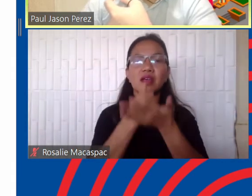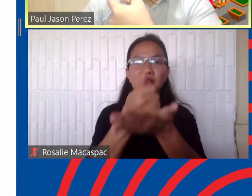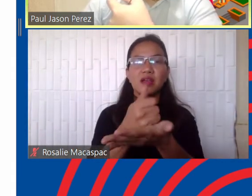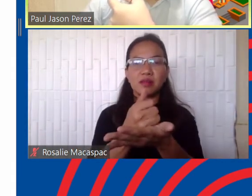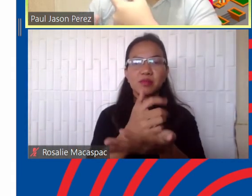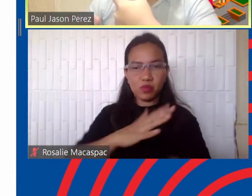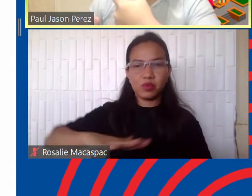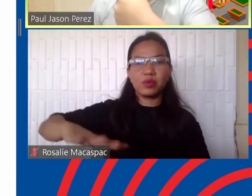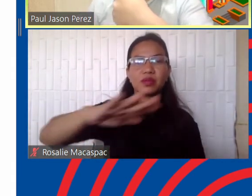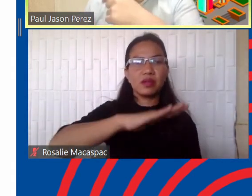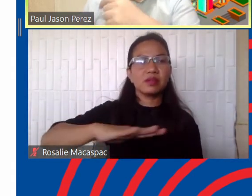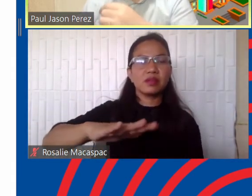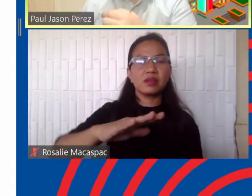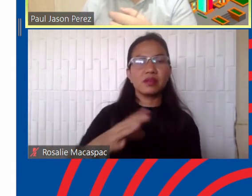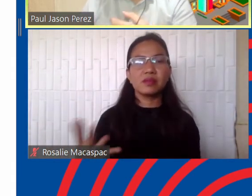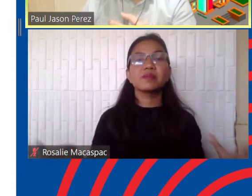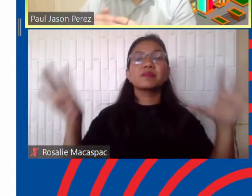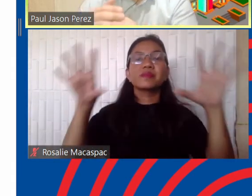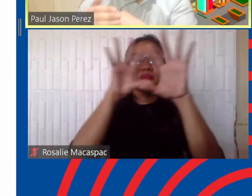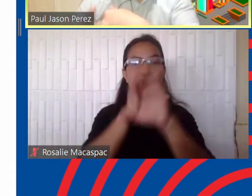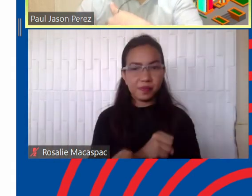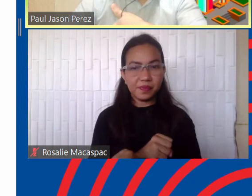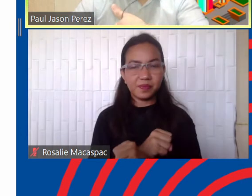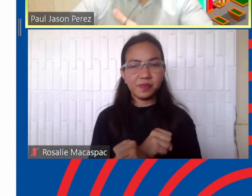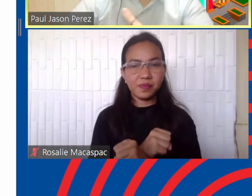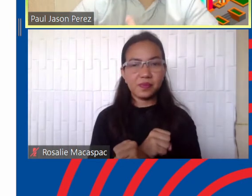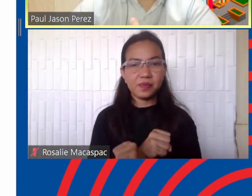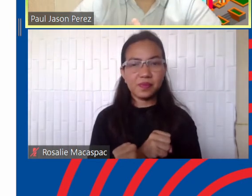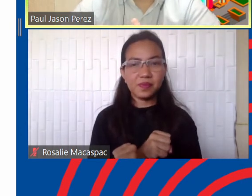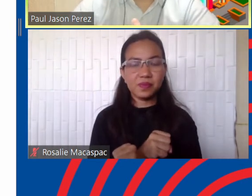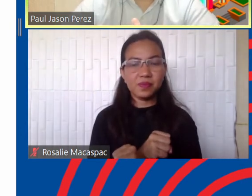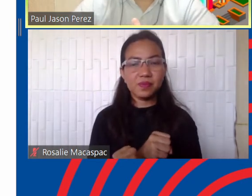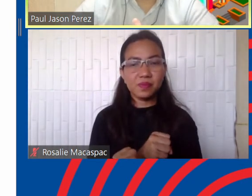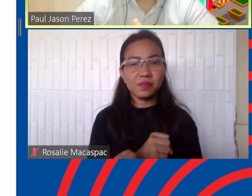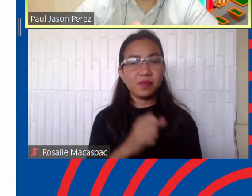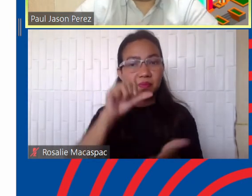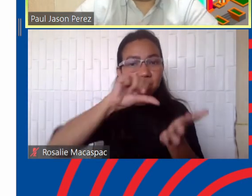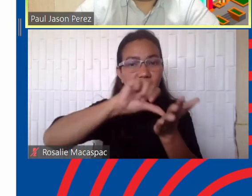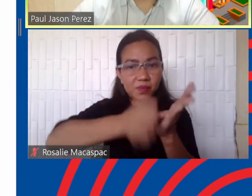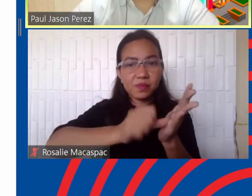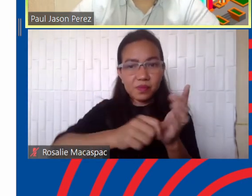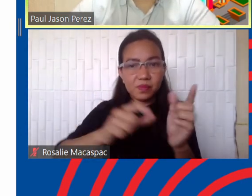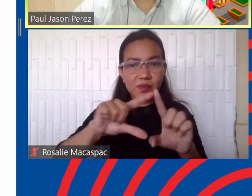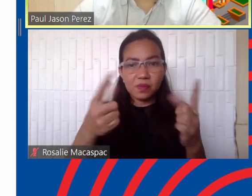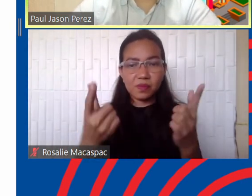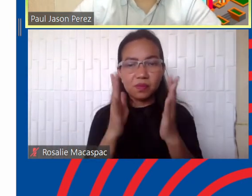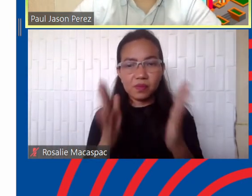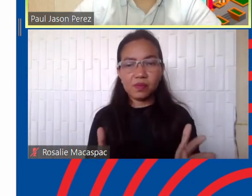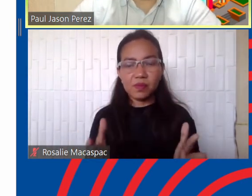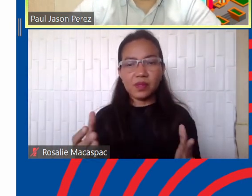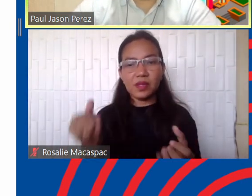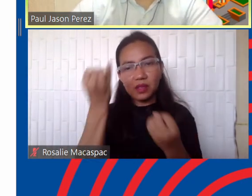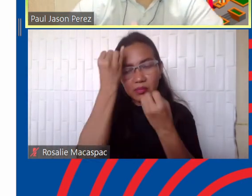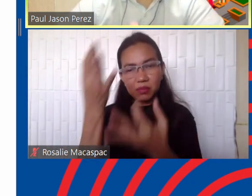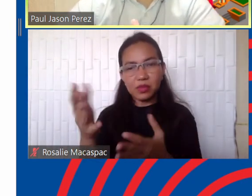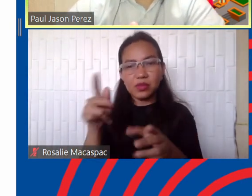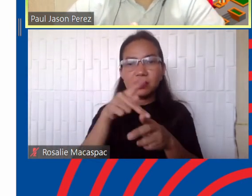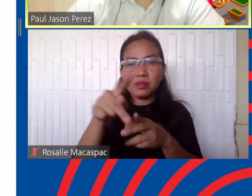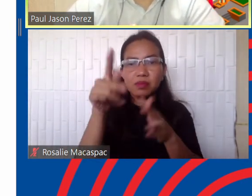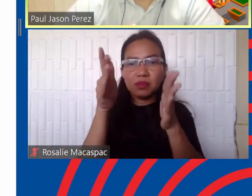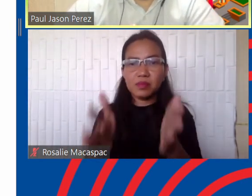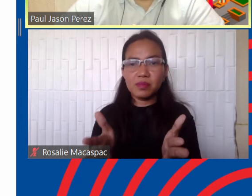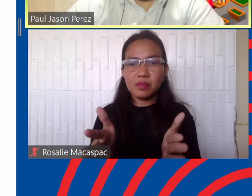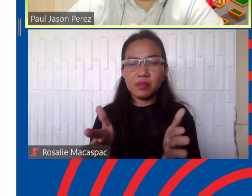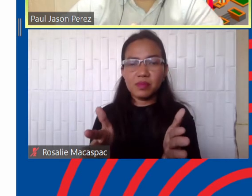So to conclude, what I want to point out is that as librarians and information professionals, we do not